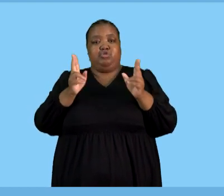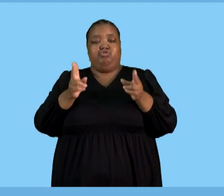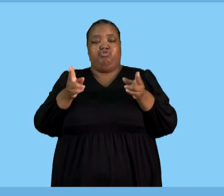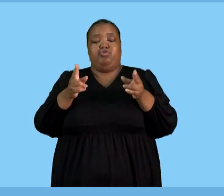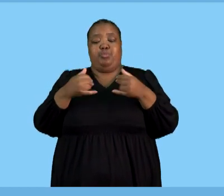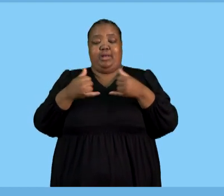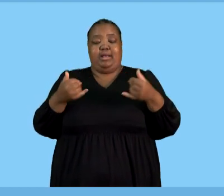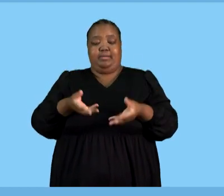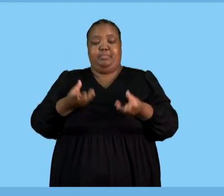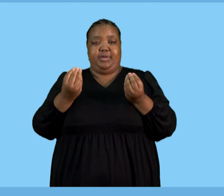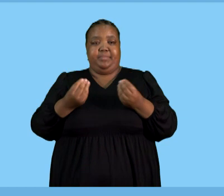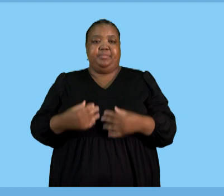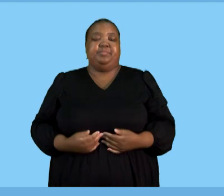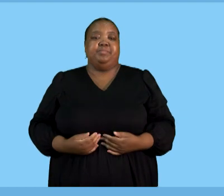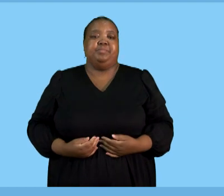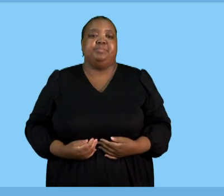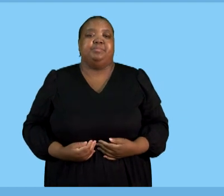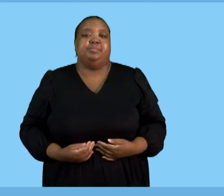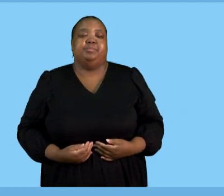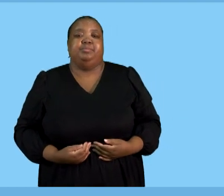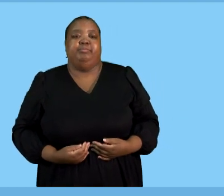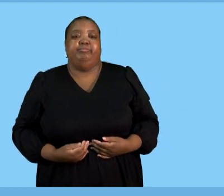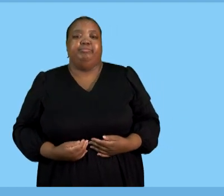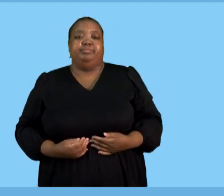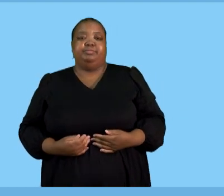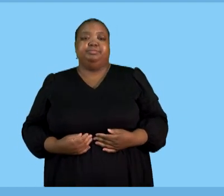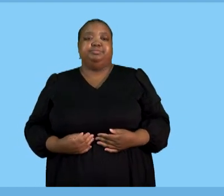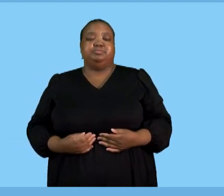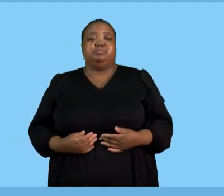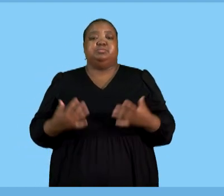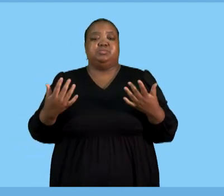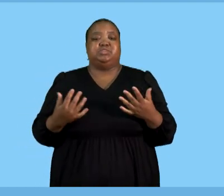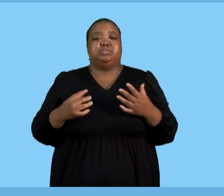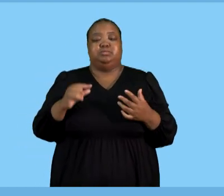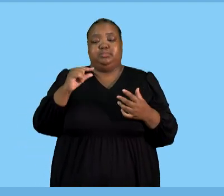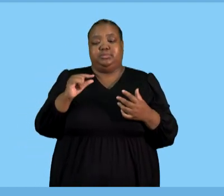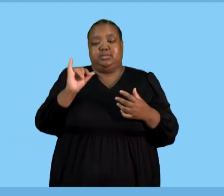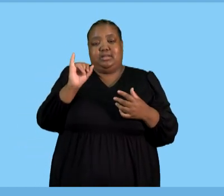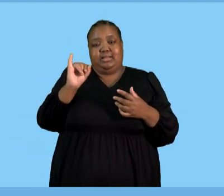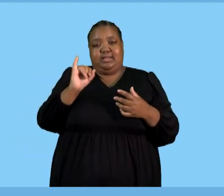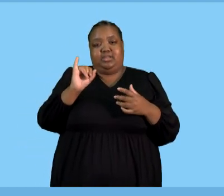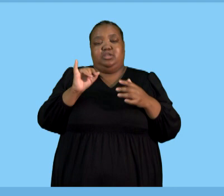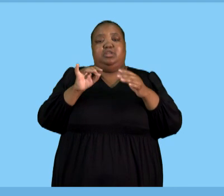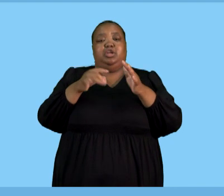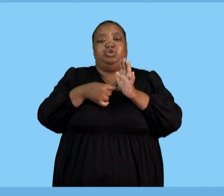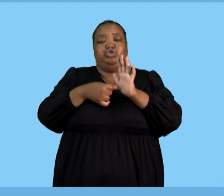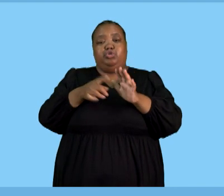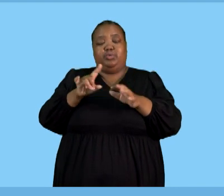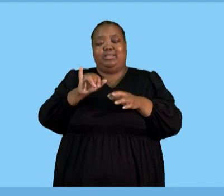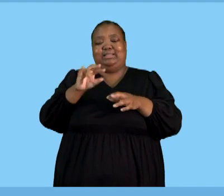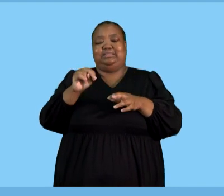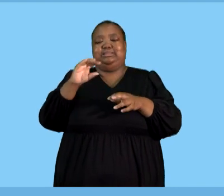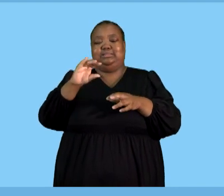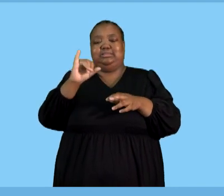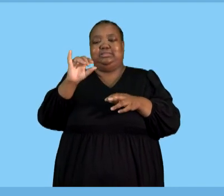be our angle of incidence. So we can just use small letter I to show that we're talking about our angle of